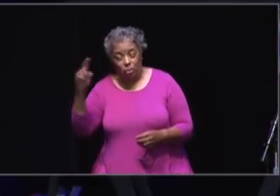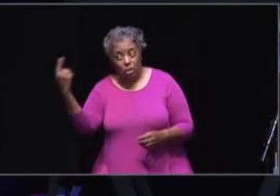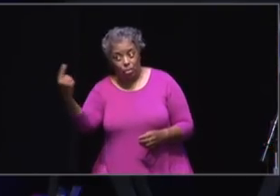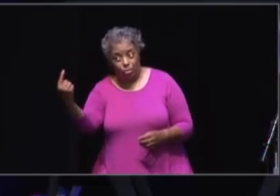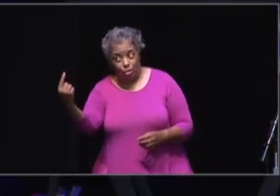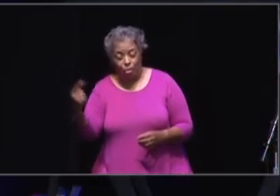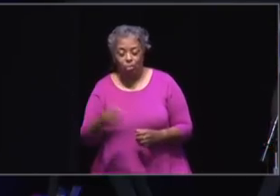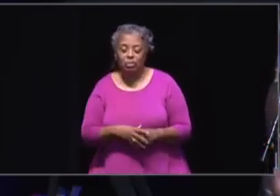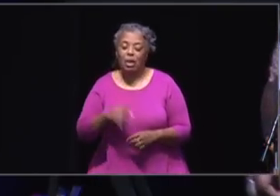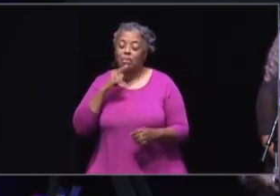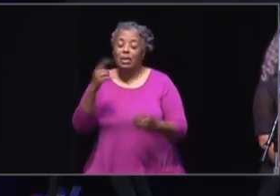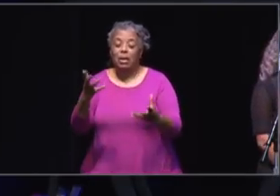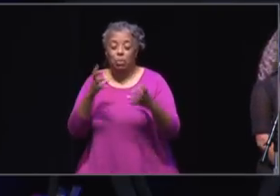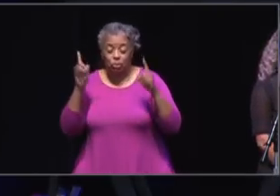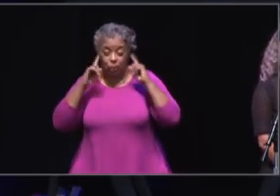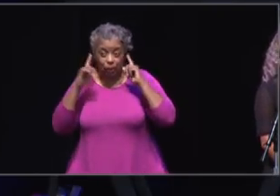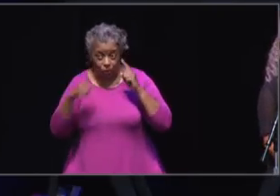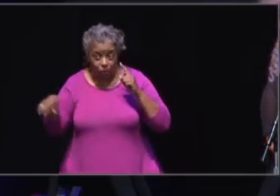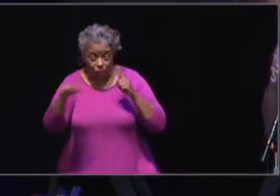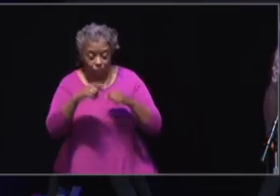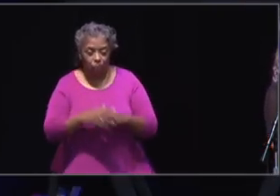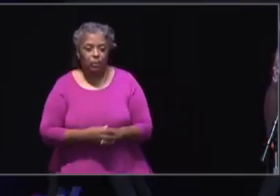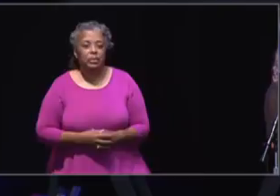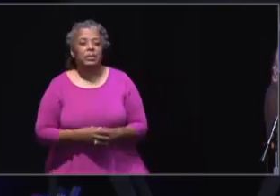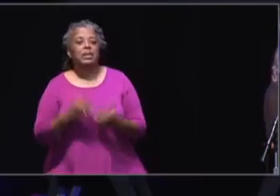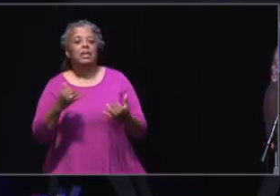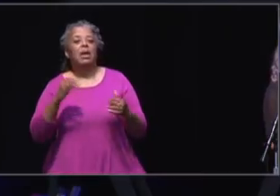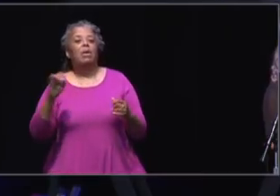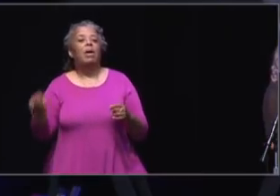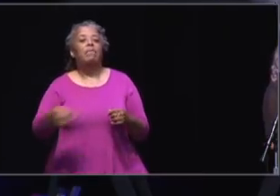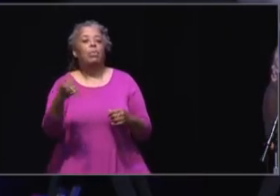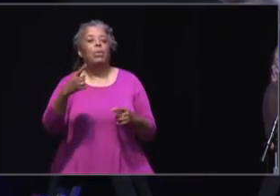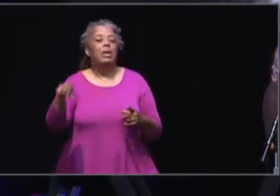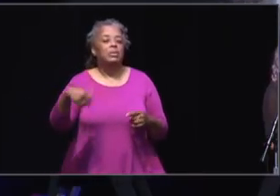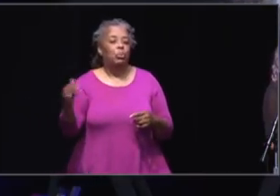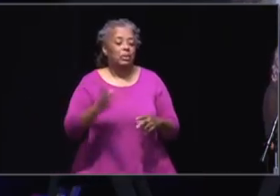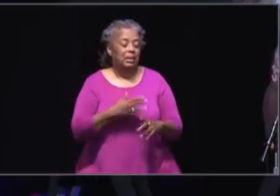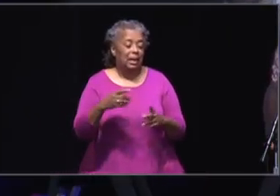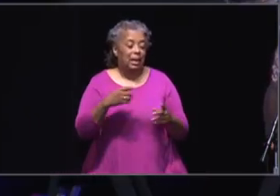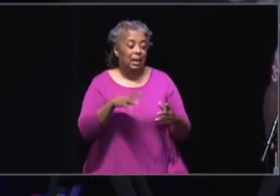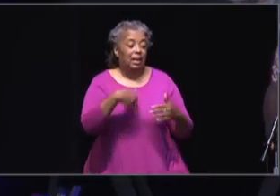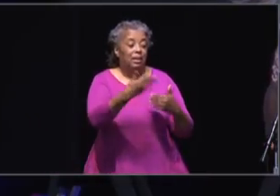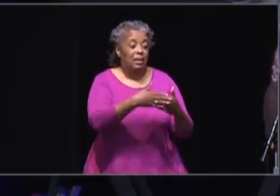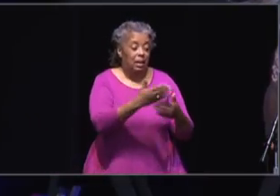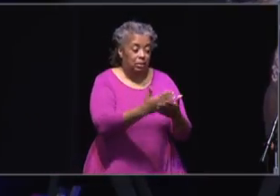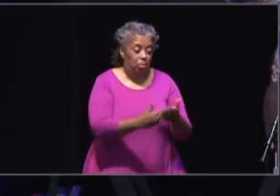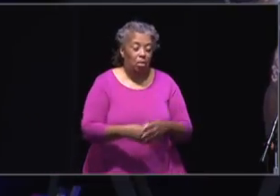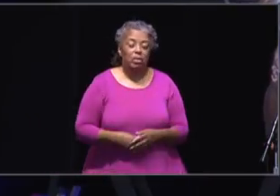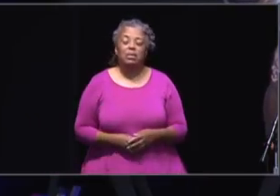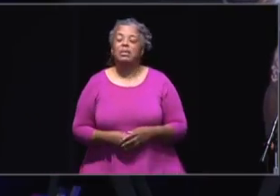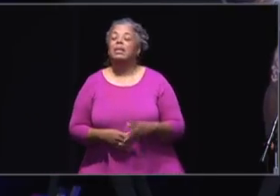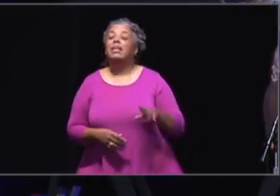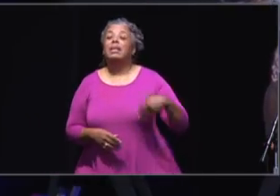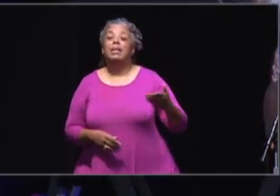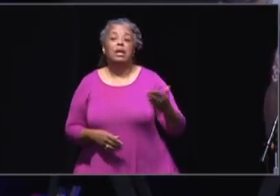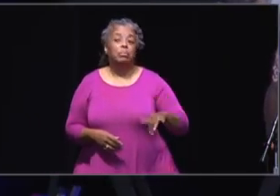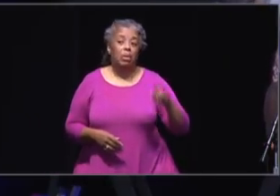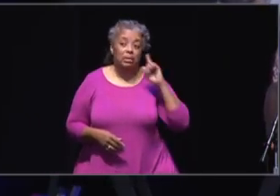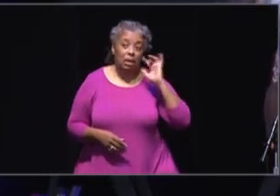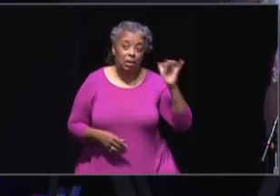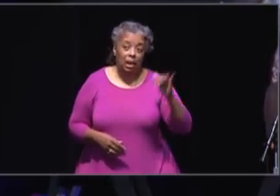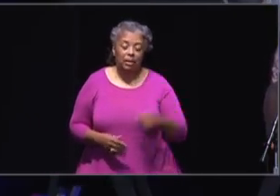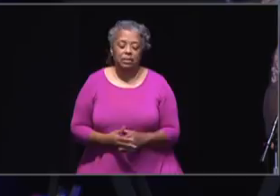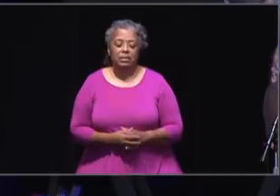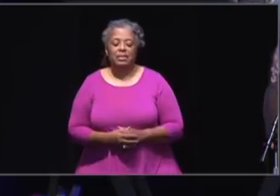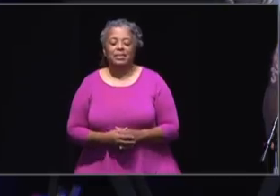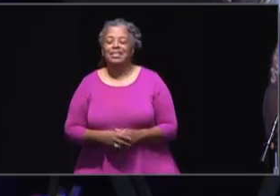I would really like to hear you. While everybody else is singing this, the melody goes like this. Sing